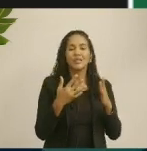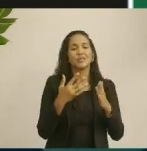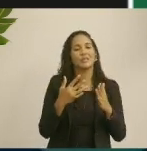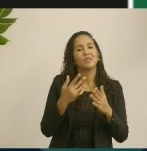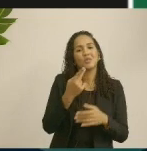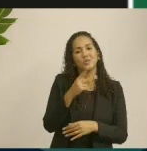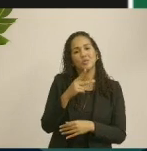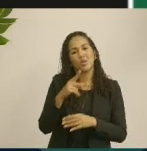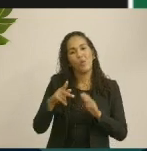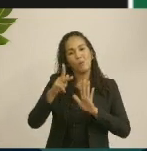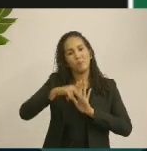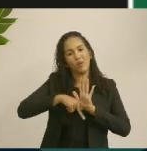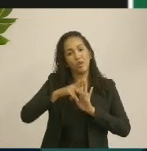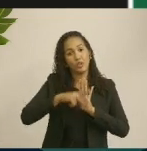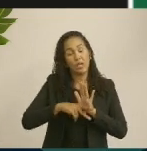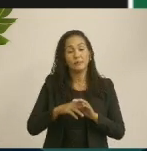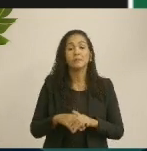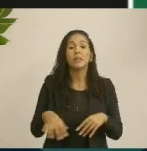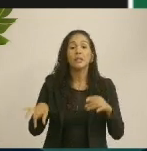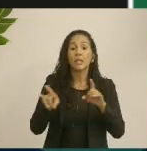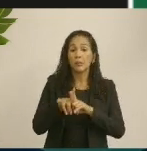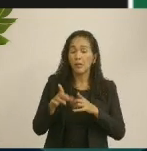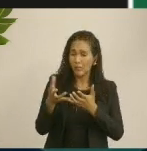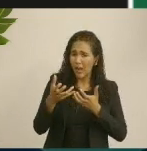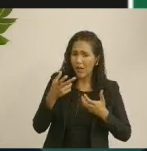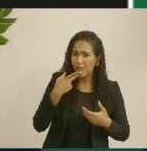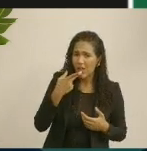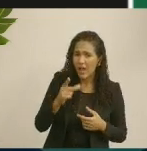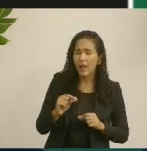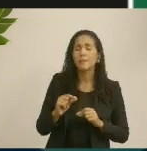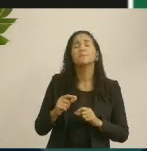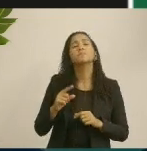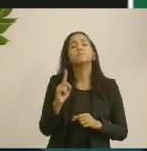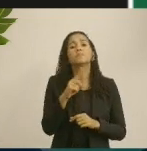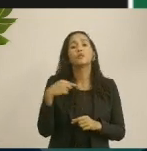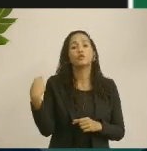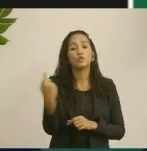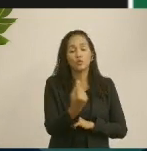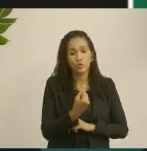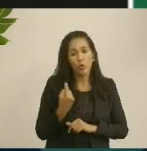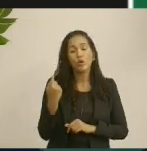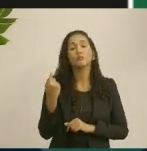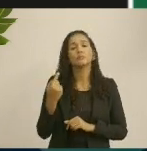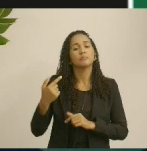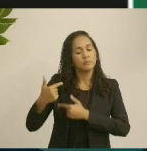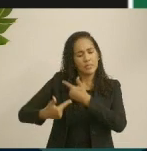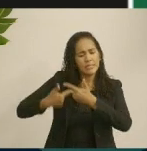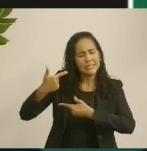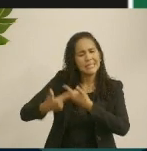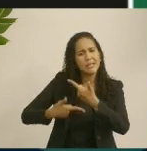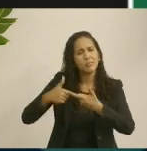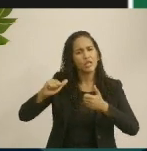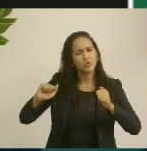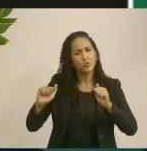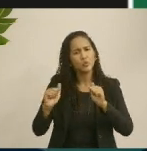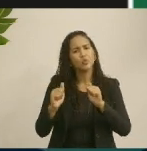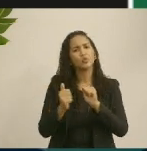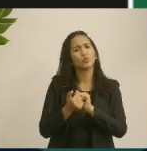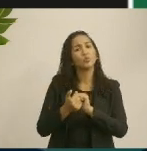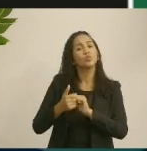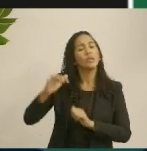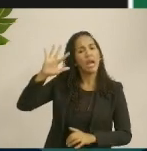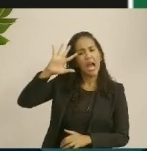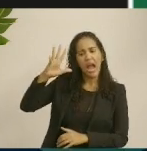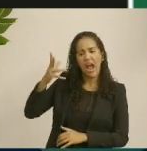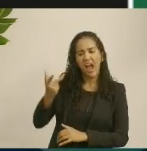point. We work together with Africa CDC, with the African Union. They have great plans to